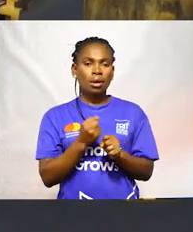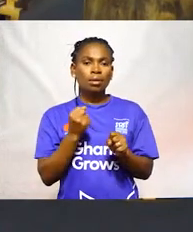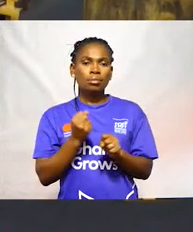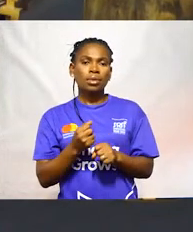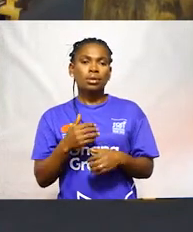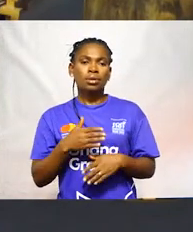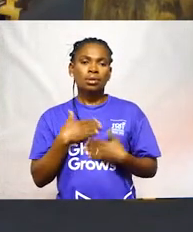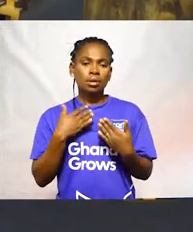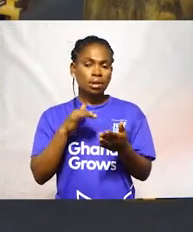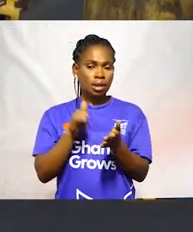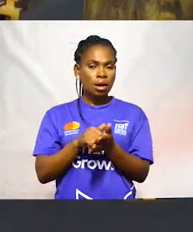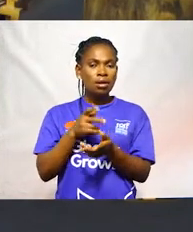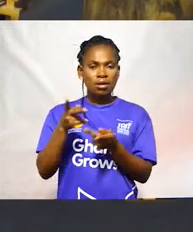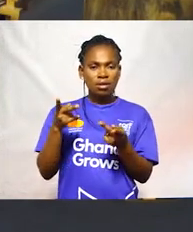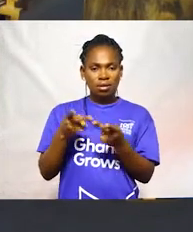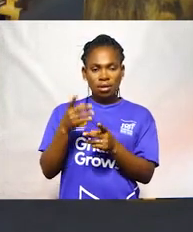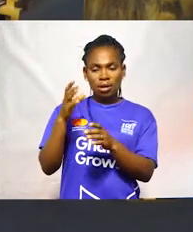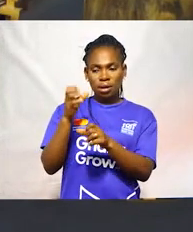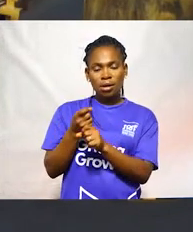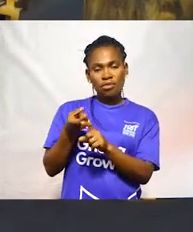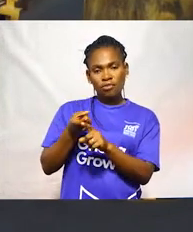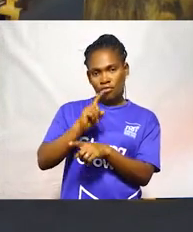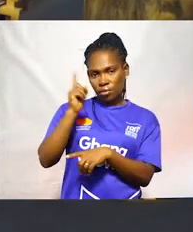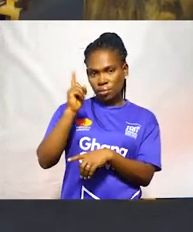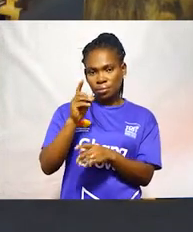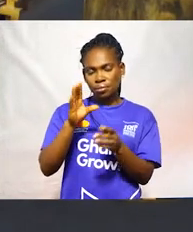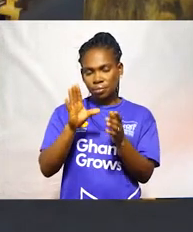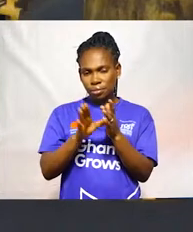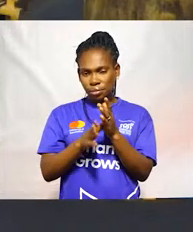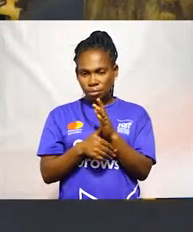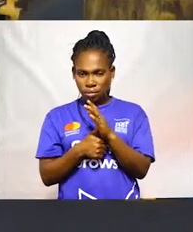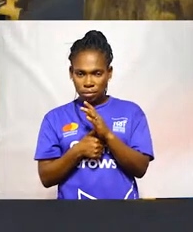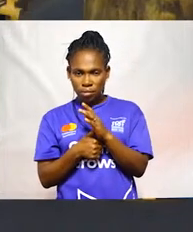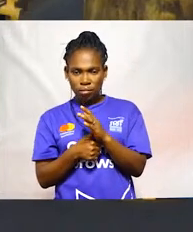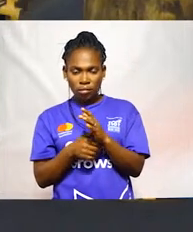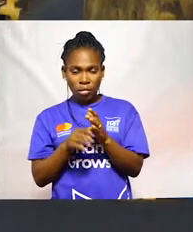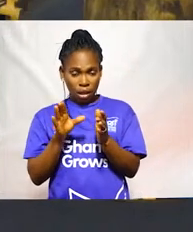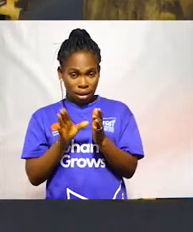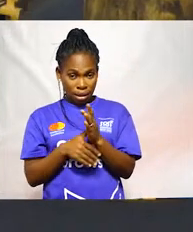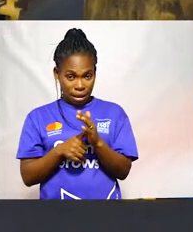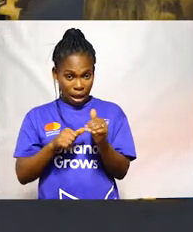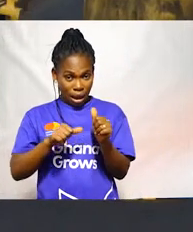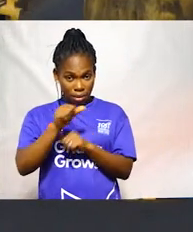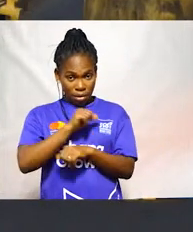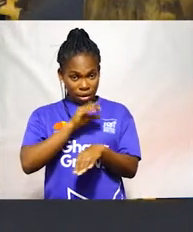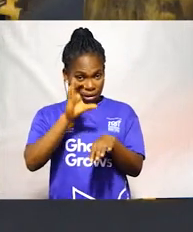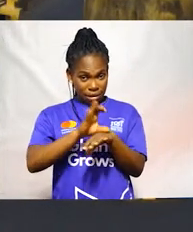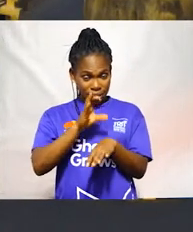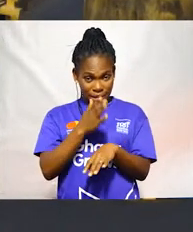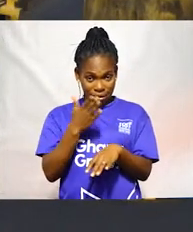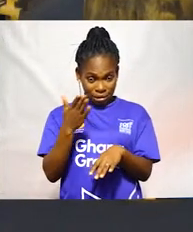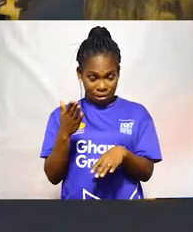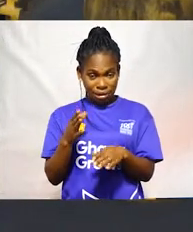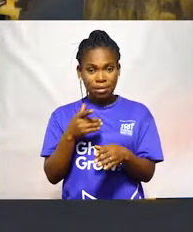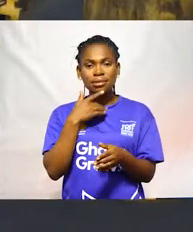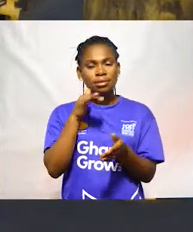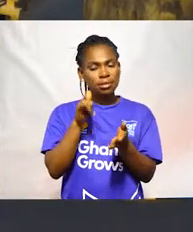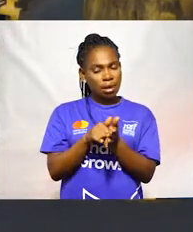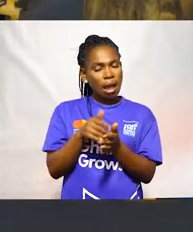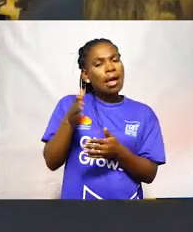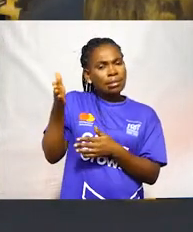where I came from. And then I had this ministry, the ministry thing was there, but I didn't